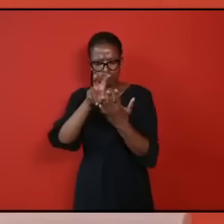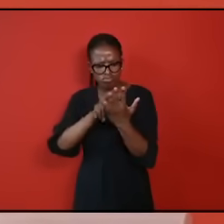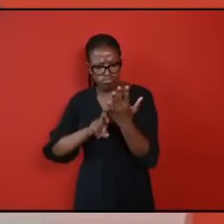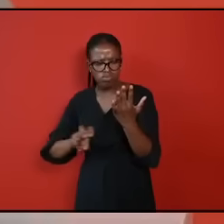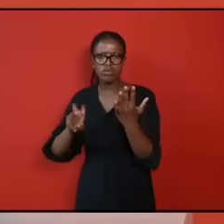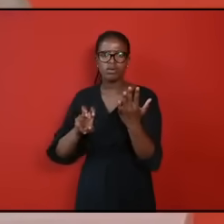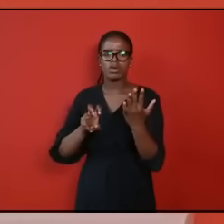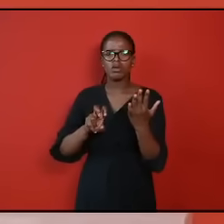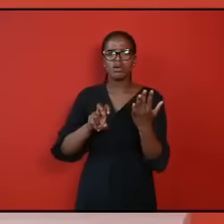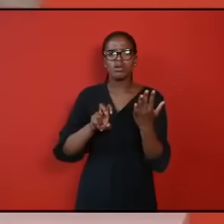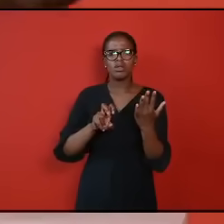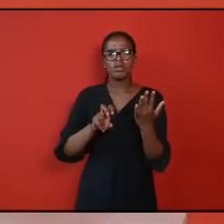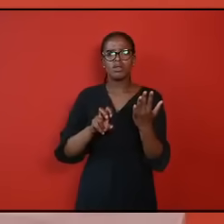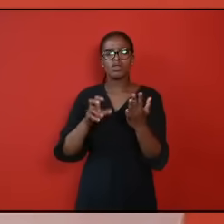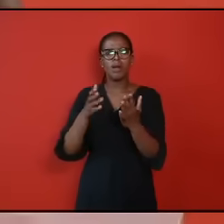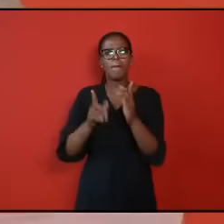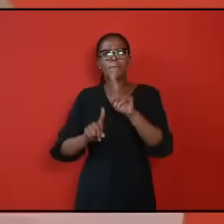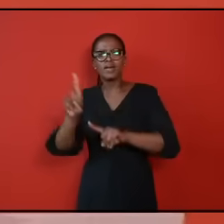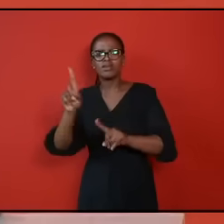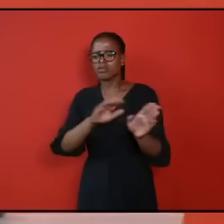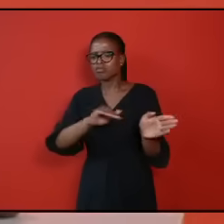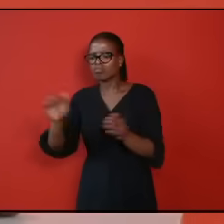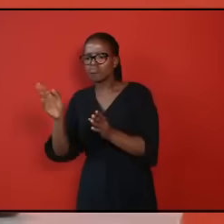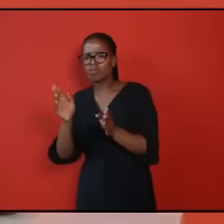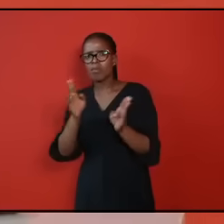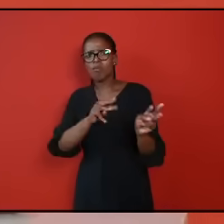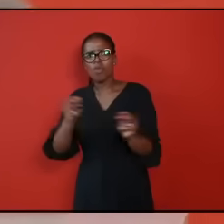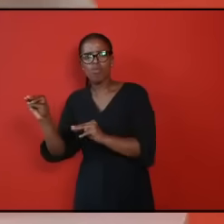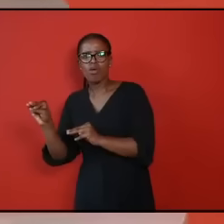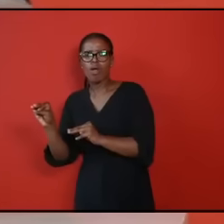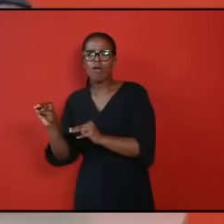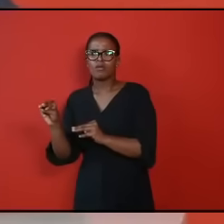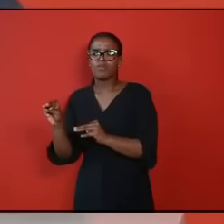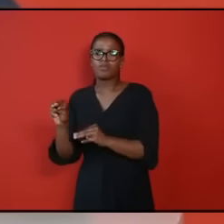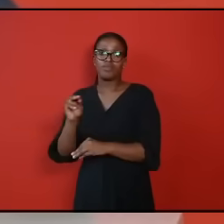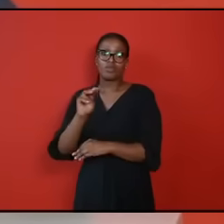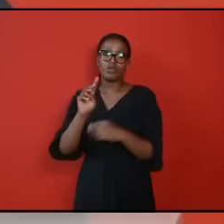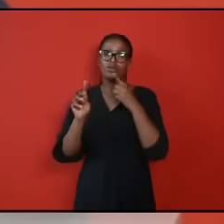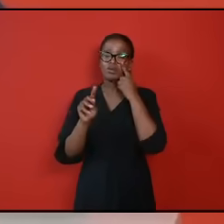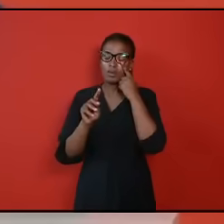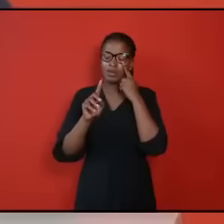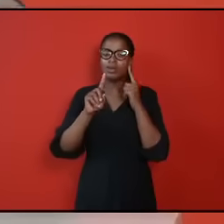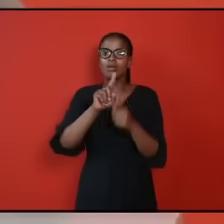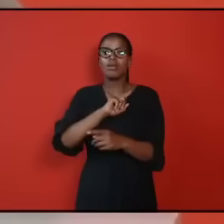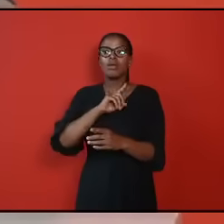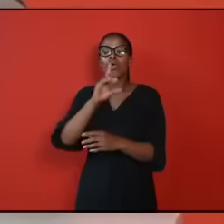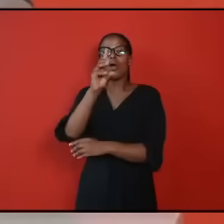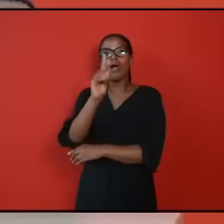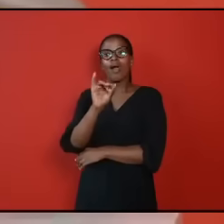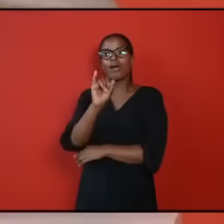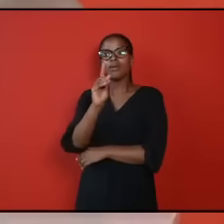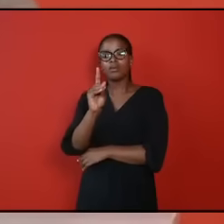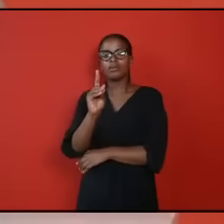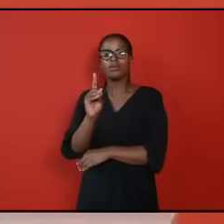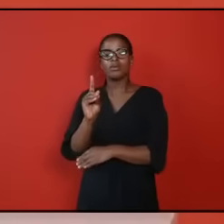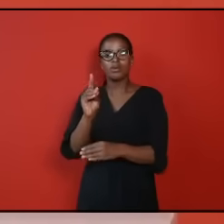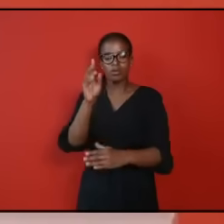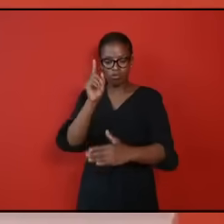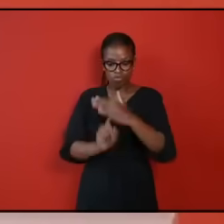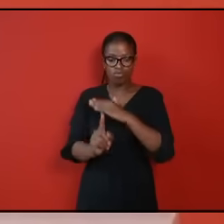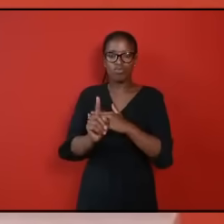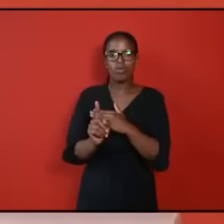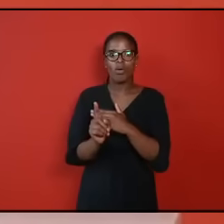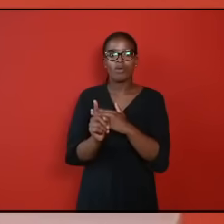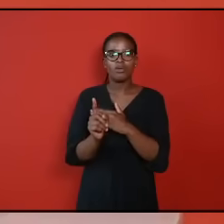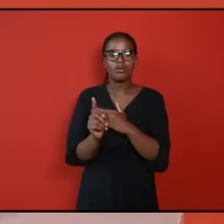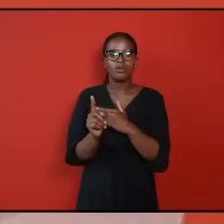They give it to him. Pass this side. So once my IG get logged in,